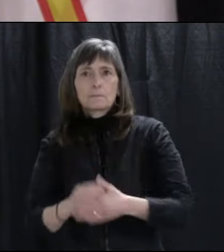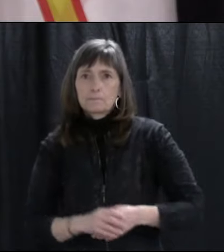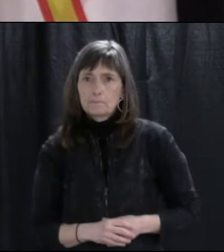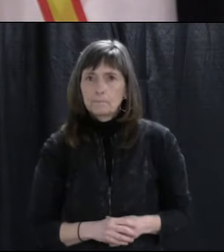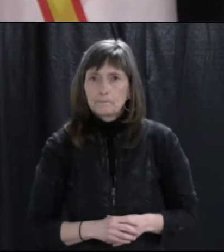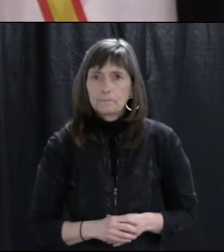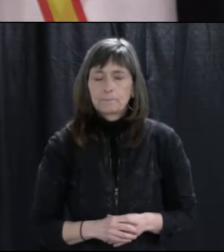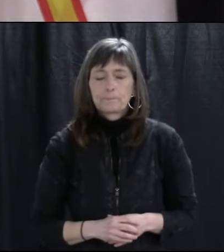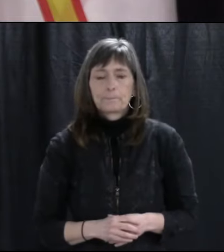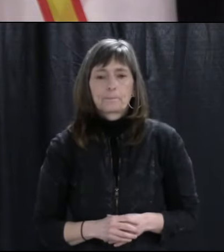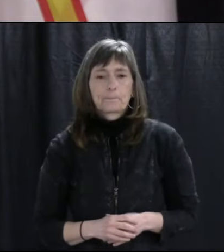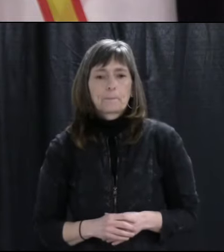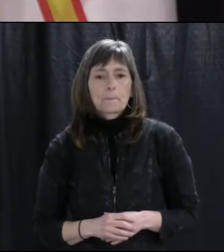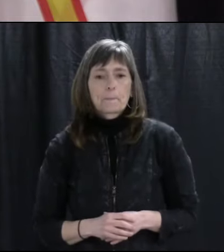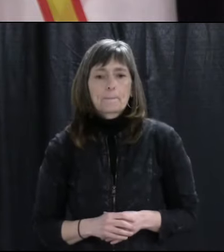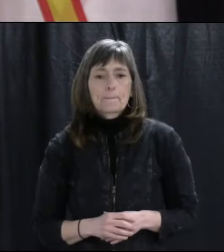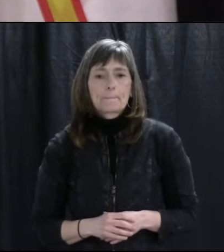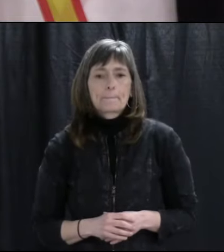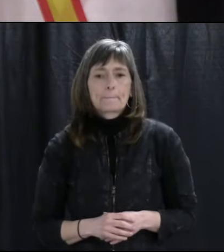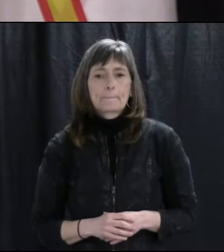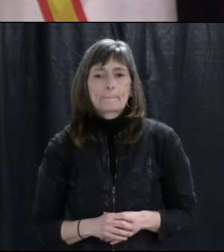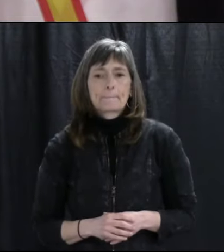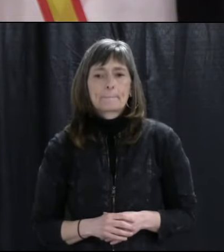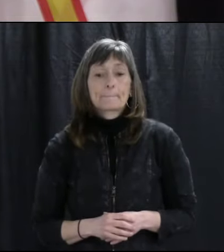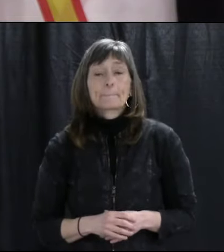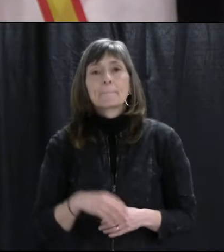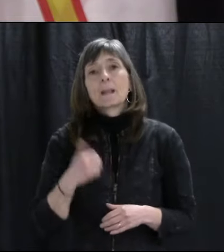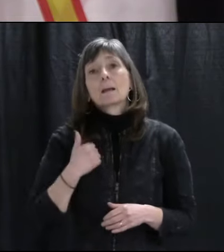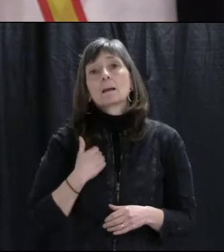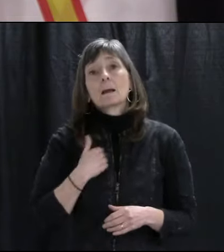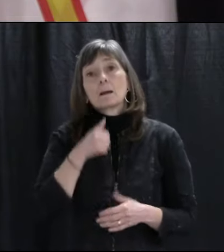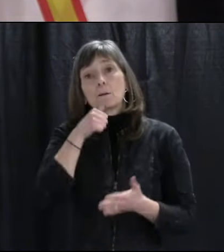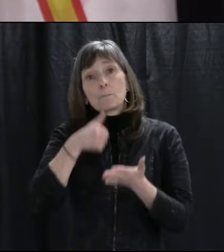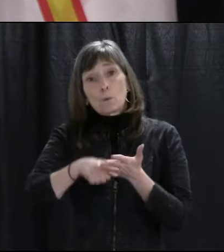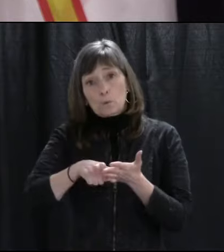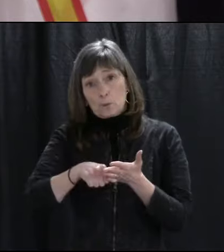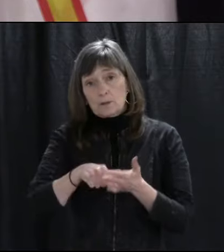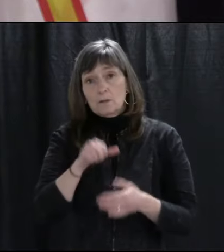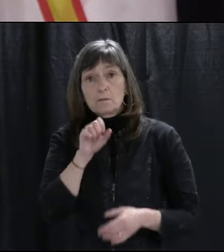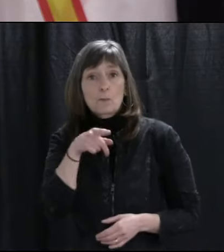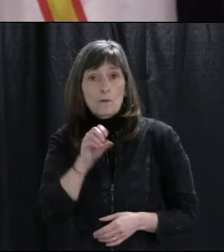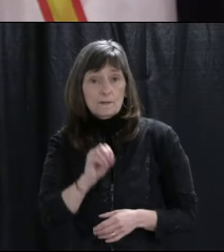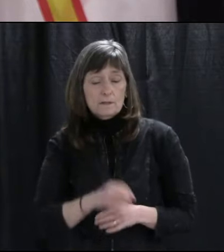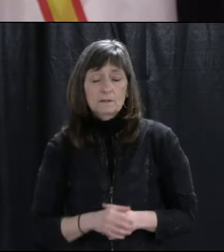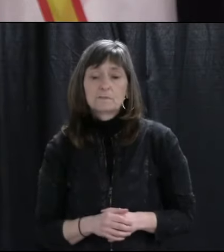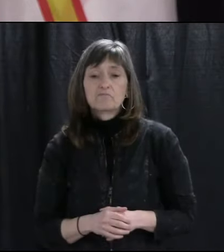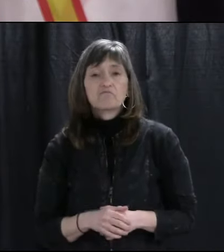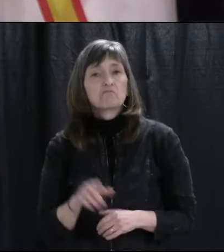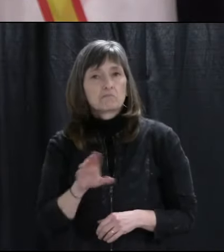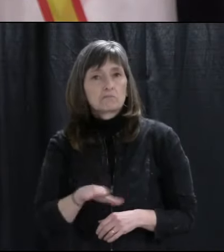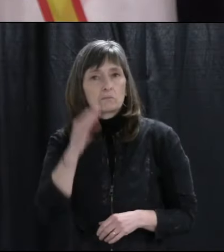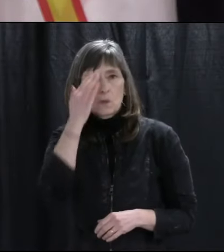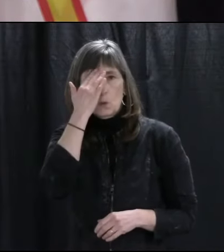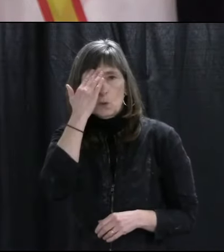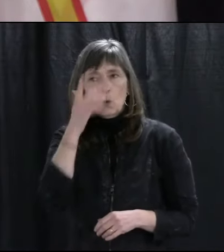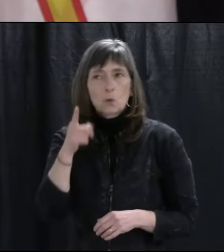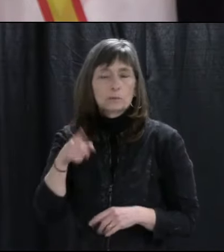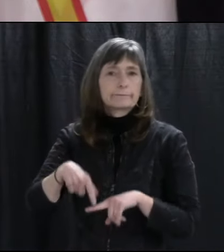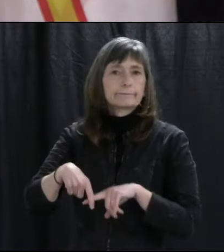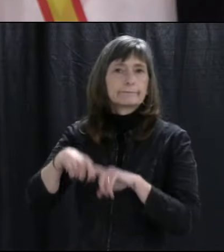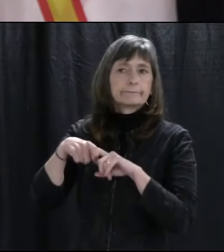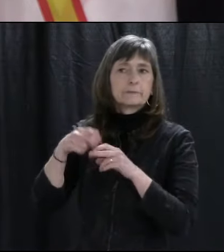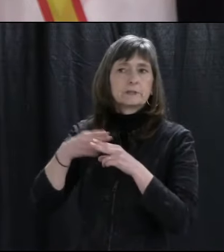facilities. I also want to talk about Canada Post today, and I know many of you are aware of the disruption that's associated